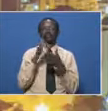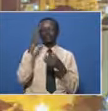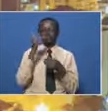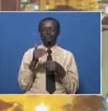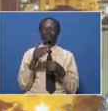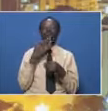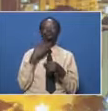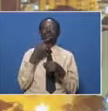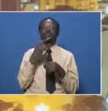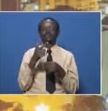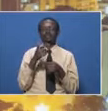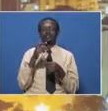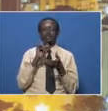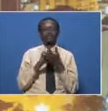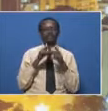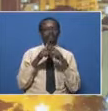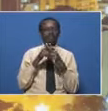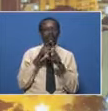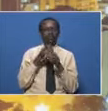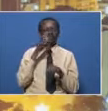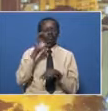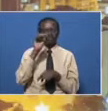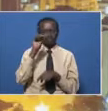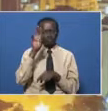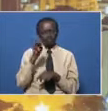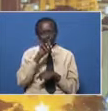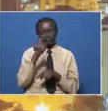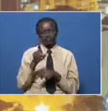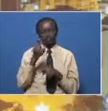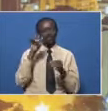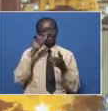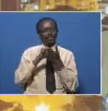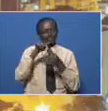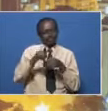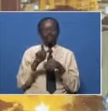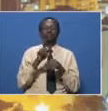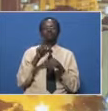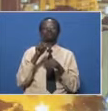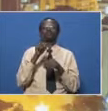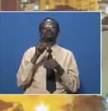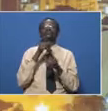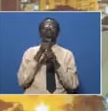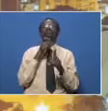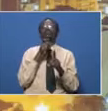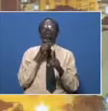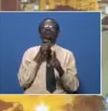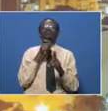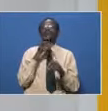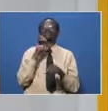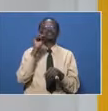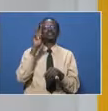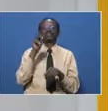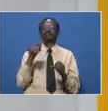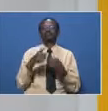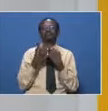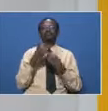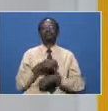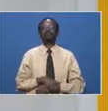ODM party itself? That's the rhyme and reason that actually you yourself, you came out from ODM? Well, as you